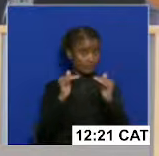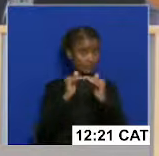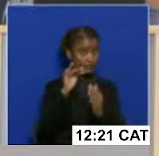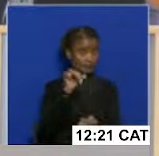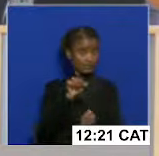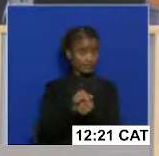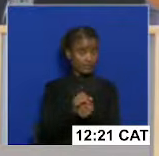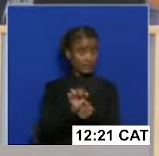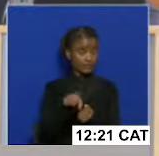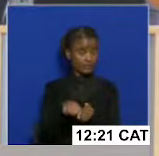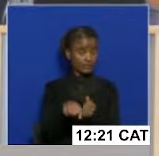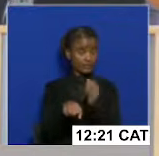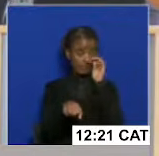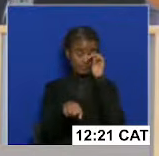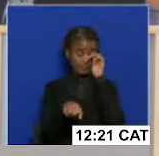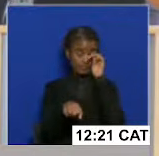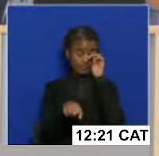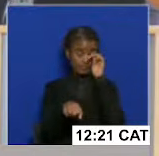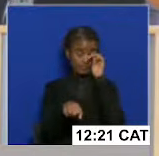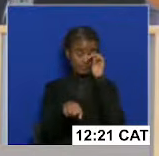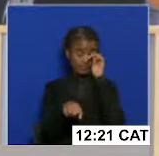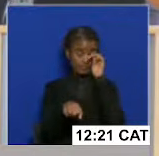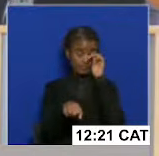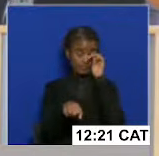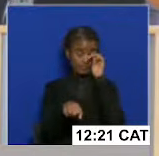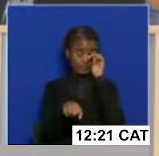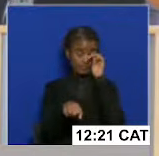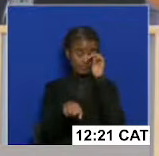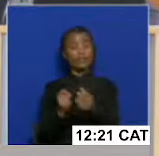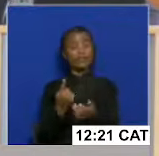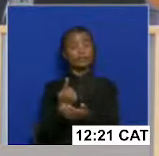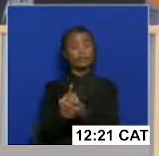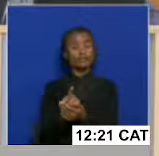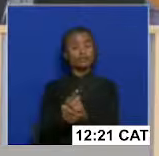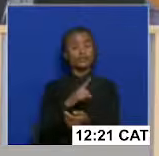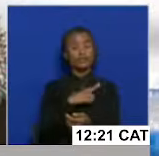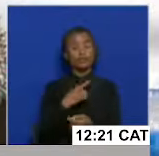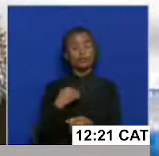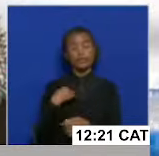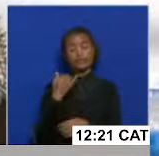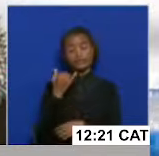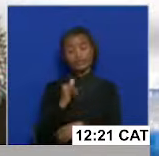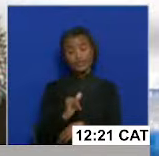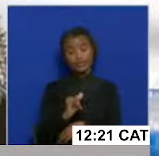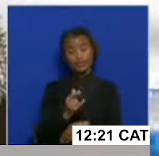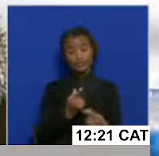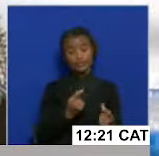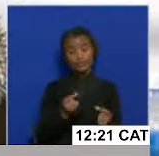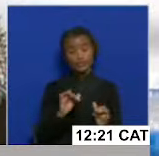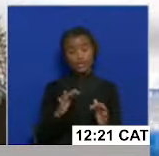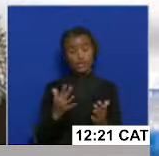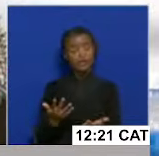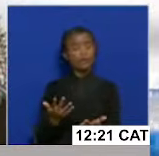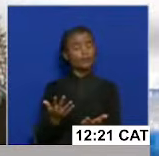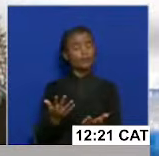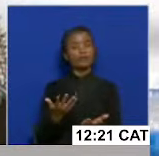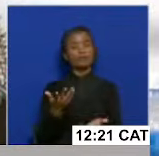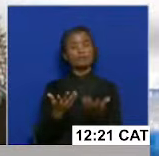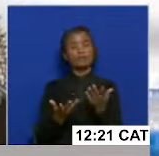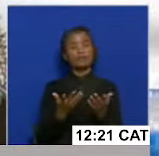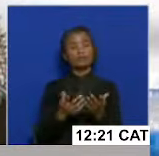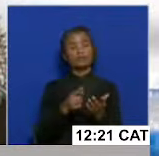Yes, it's what happened. So I was checking if we did that. Maybe he told me via phone